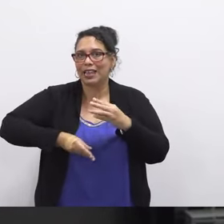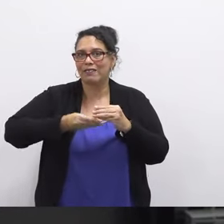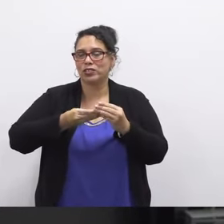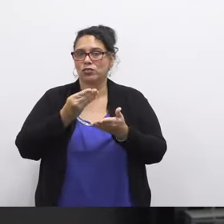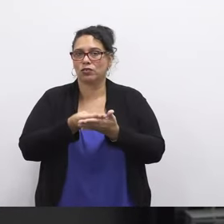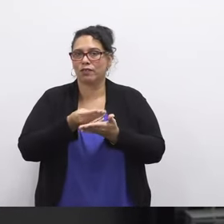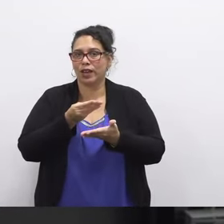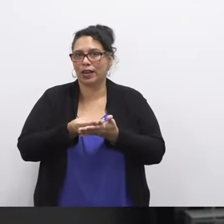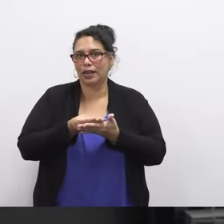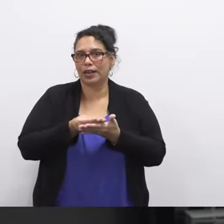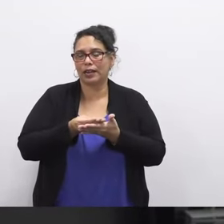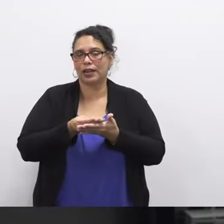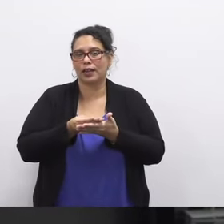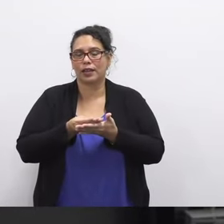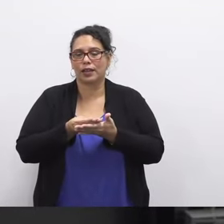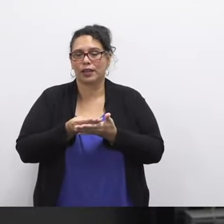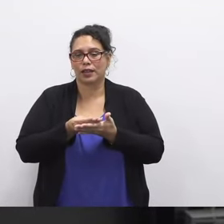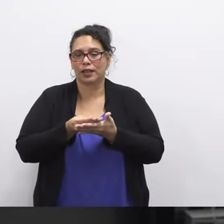funding and